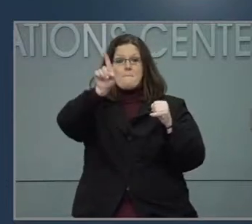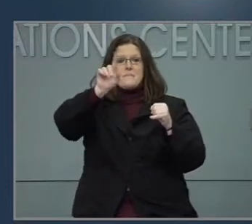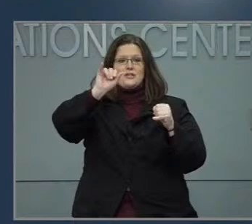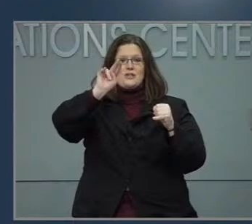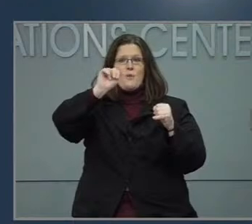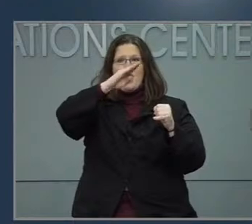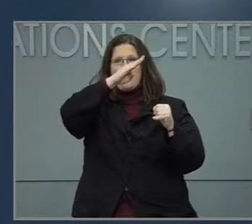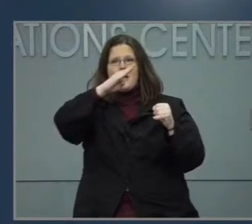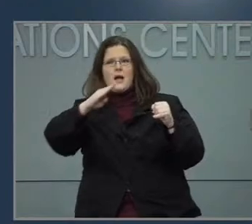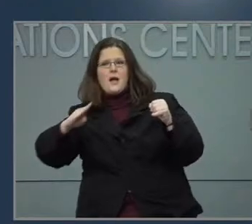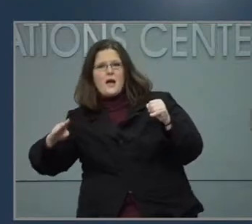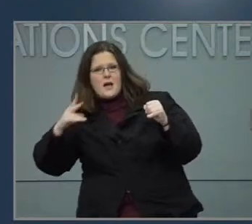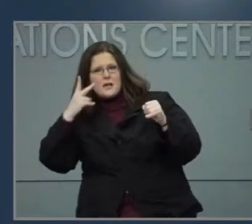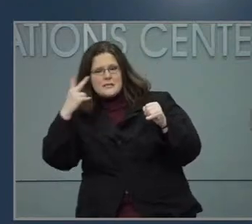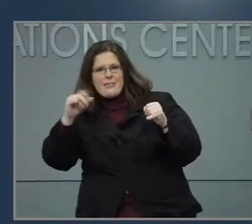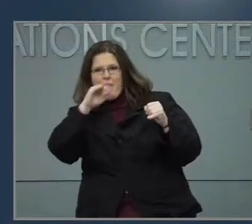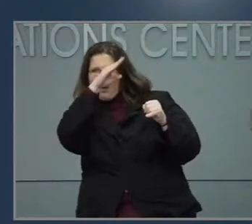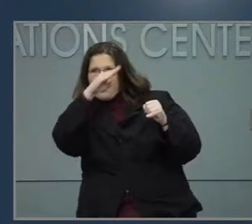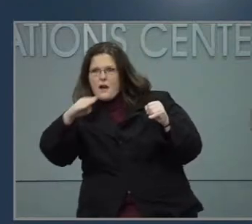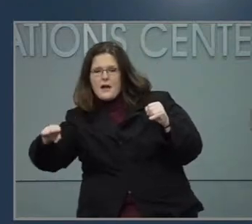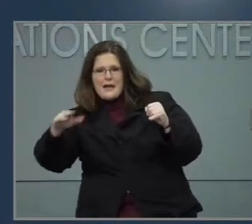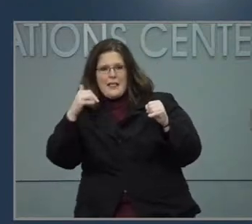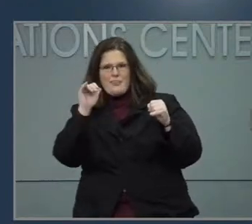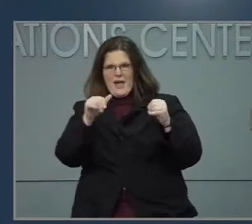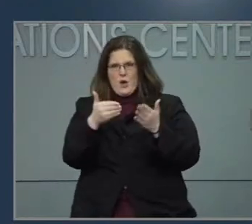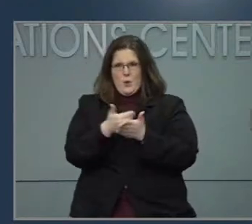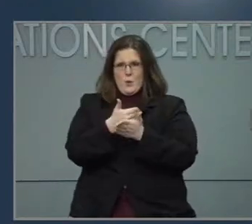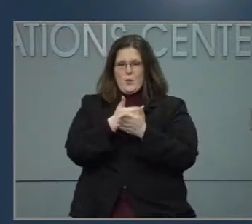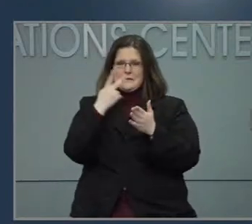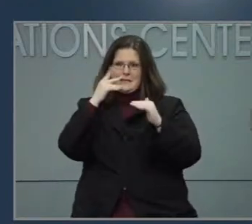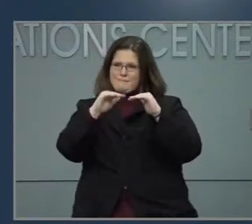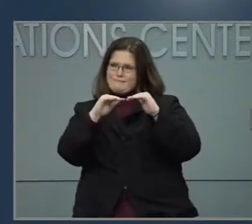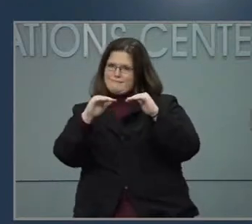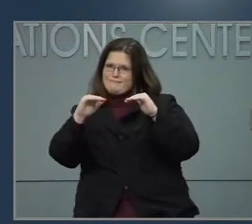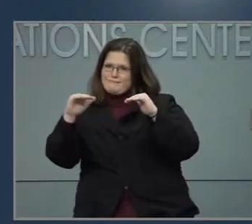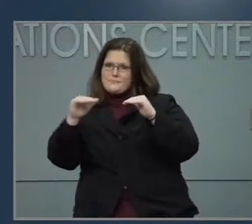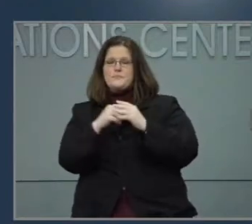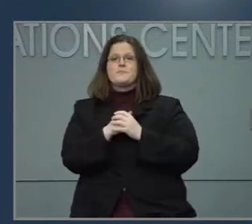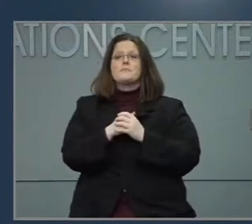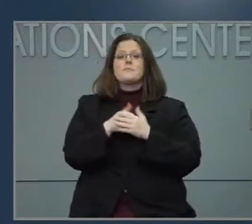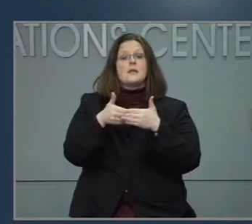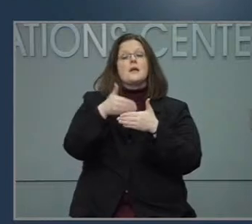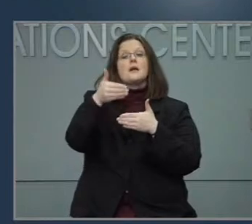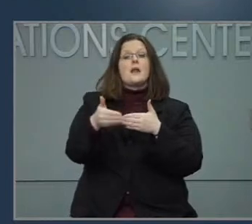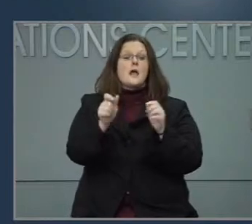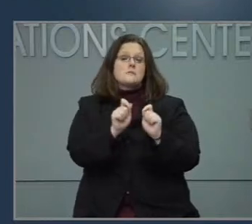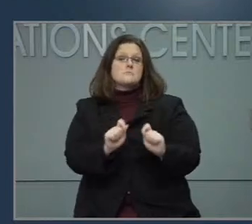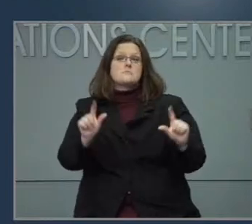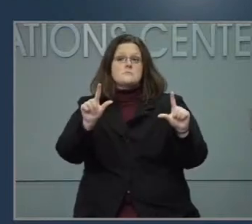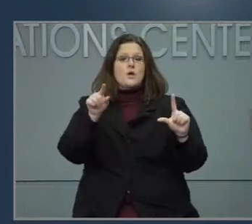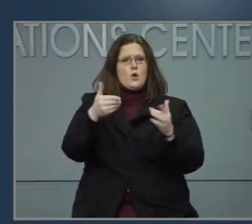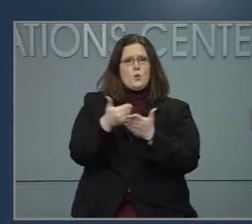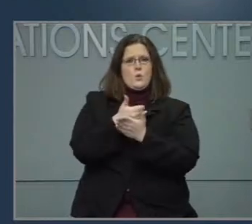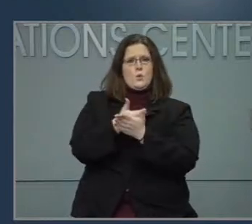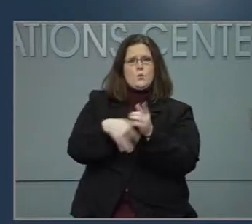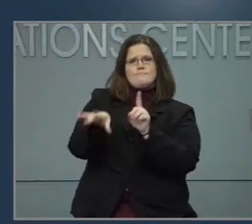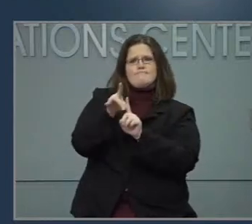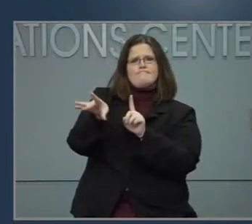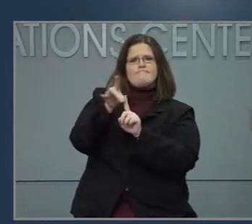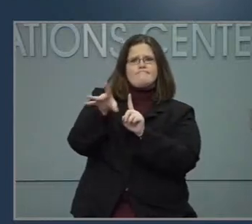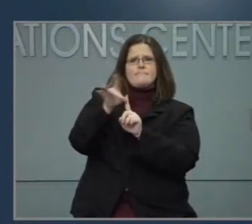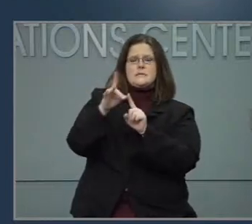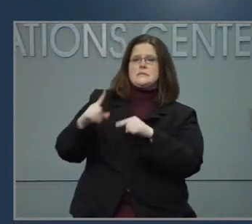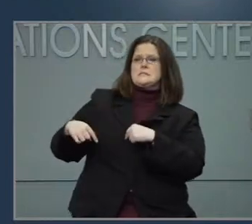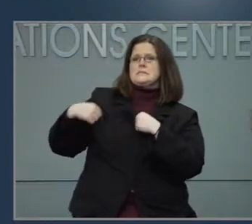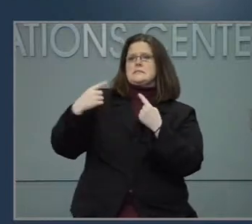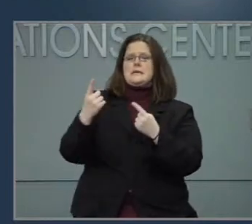news. Next, we look at new cases. This first graph shows you the trajectory of those new cases each day since we